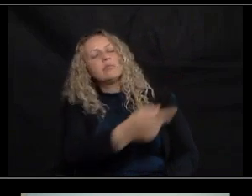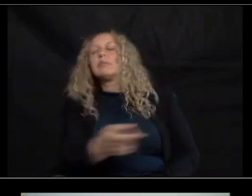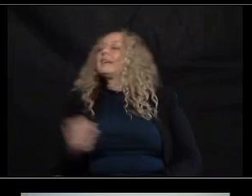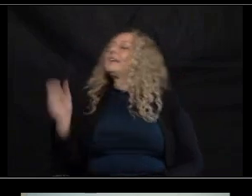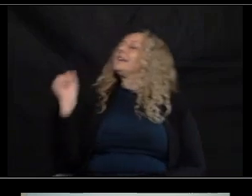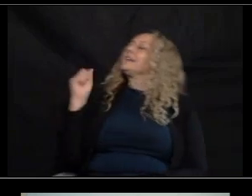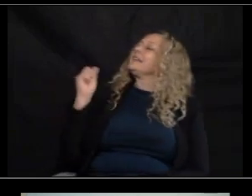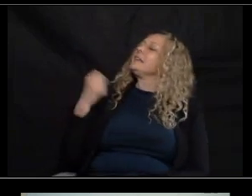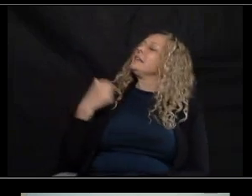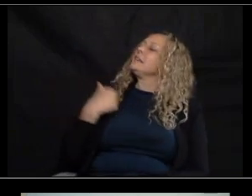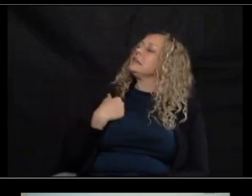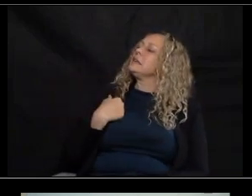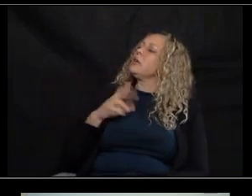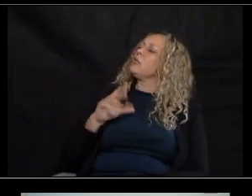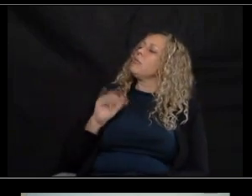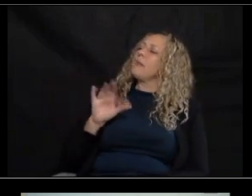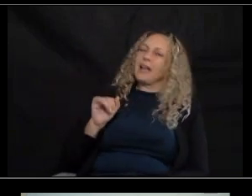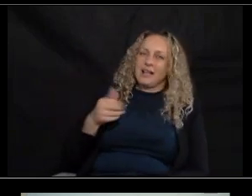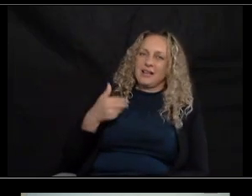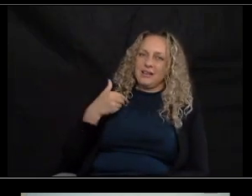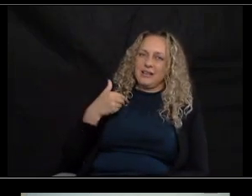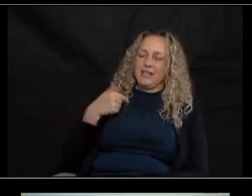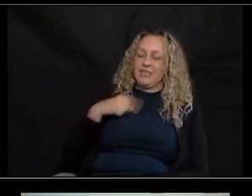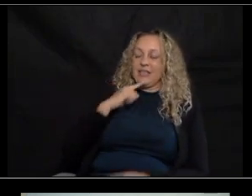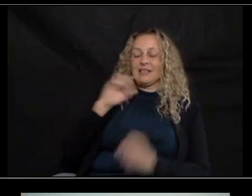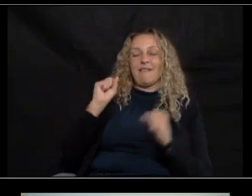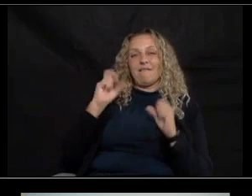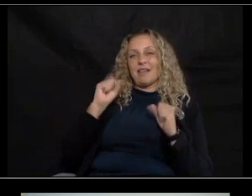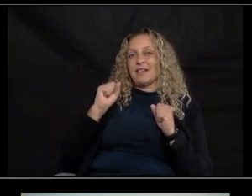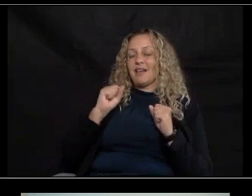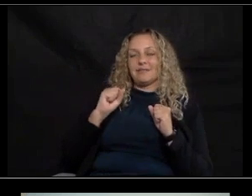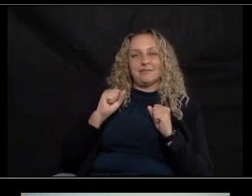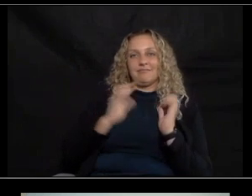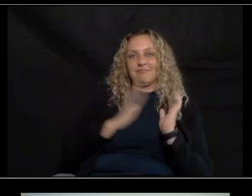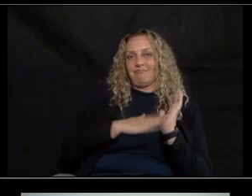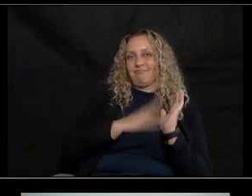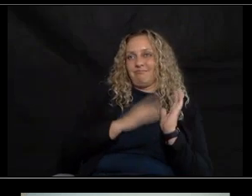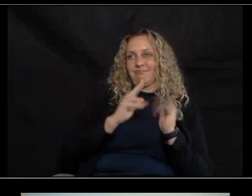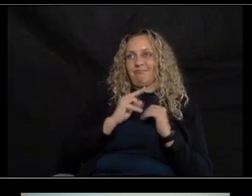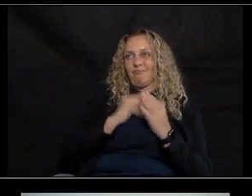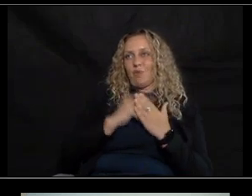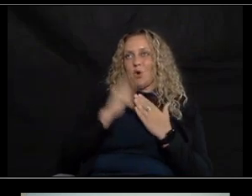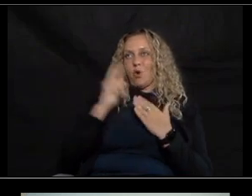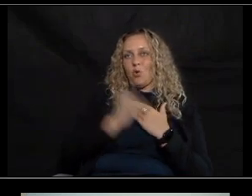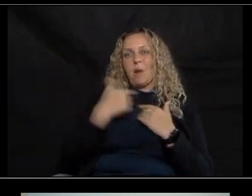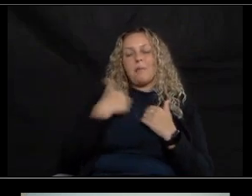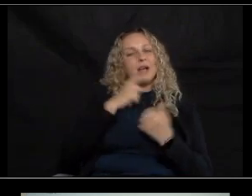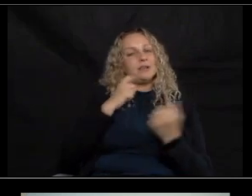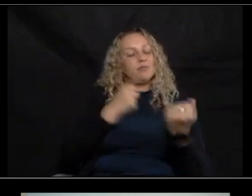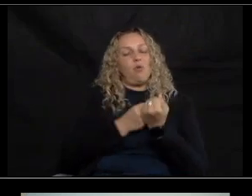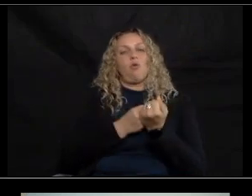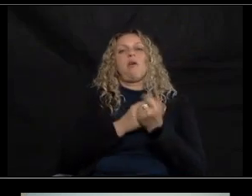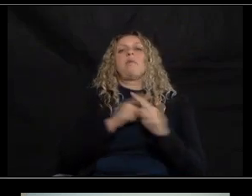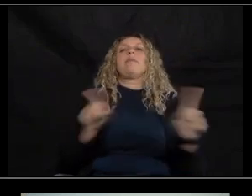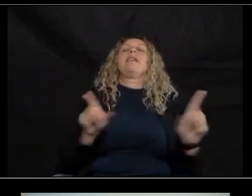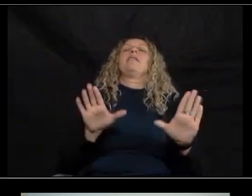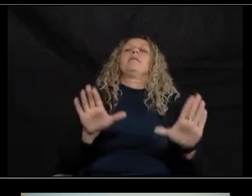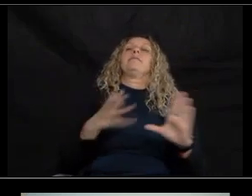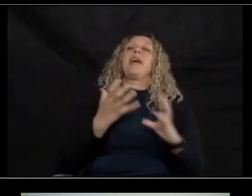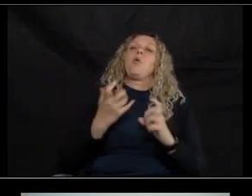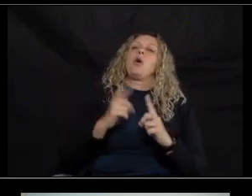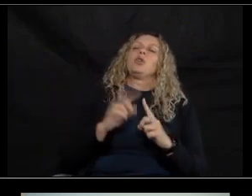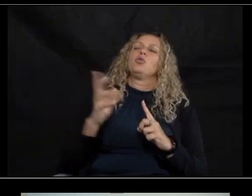Yes, Rebecca, this is a fantastic program. I really support it. But I just wondered if